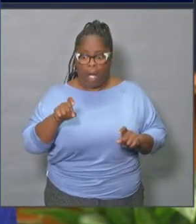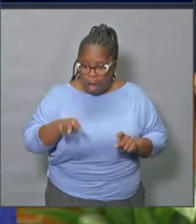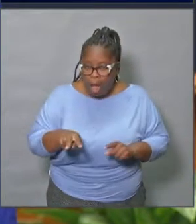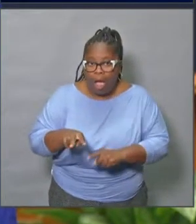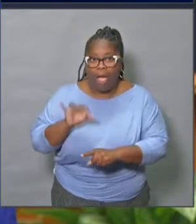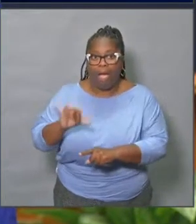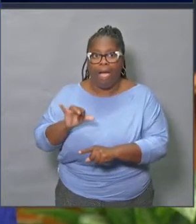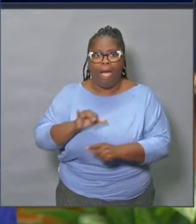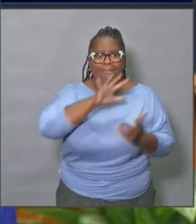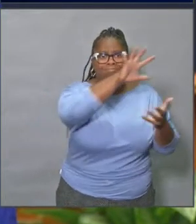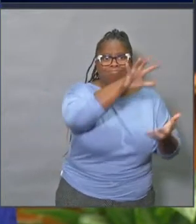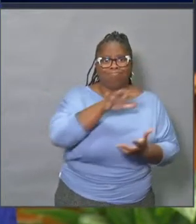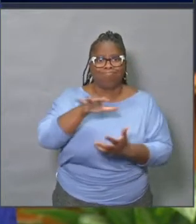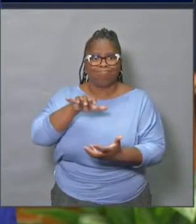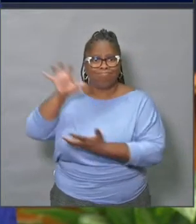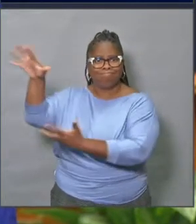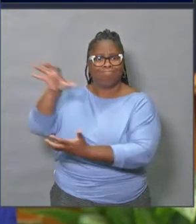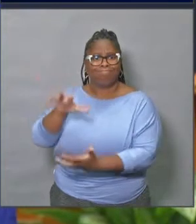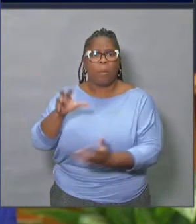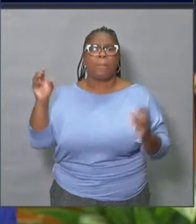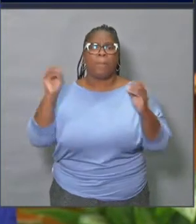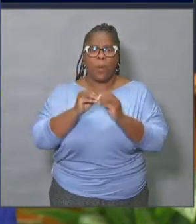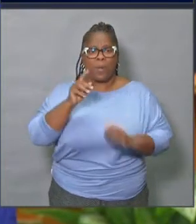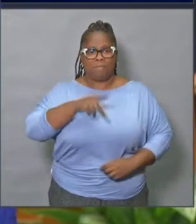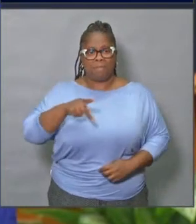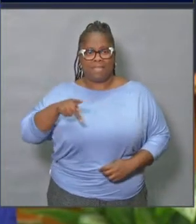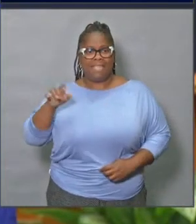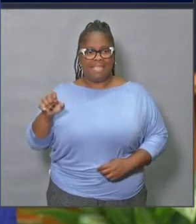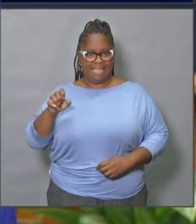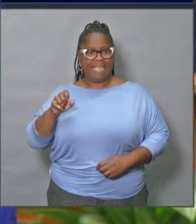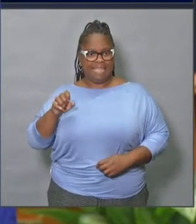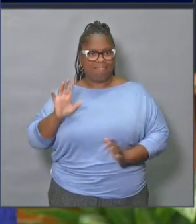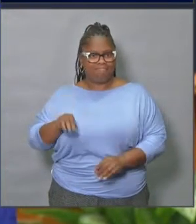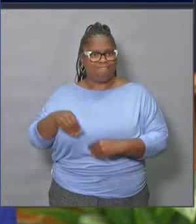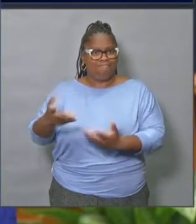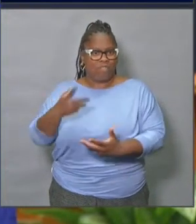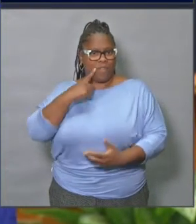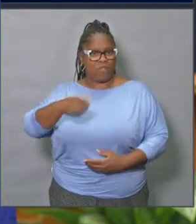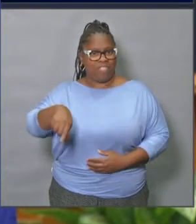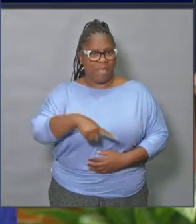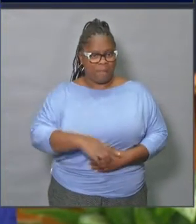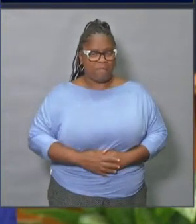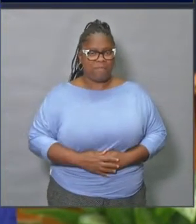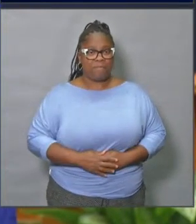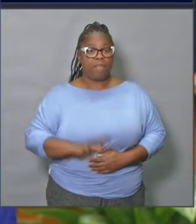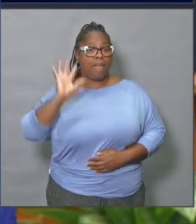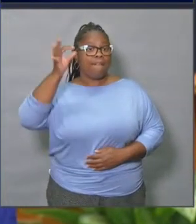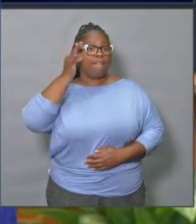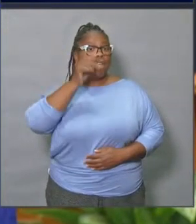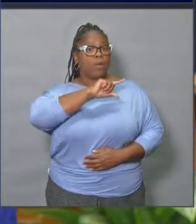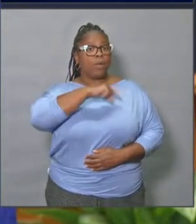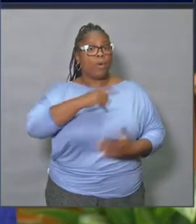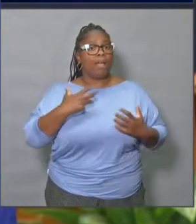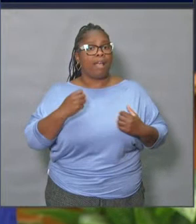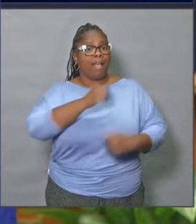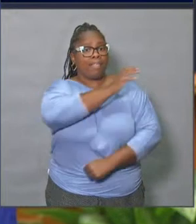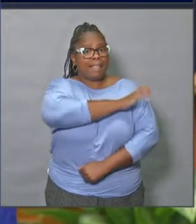as they become available through state and national stockpiles. Federally qualified health clinics have